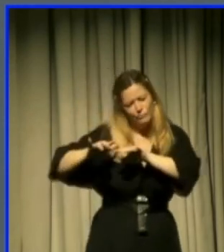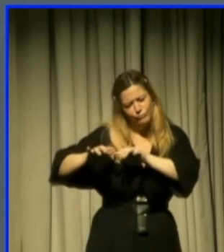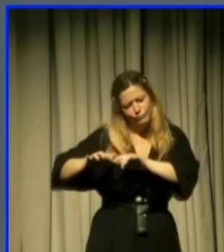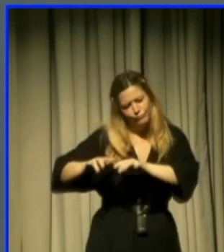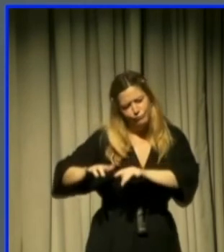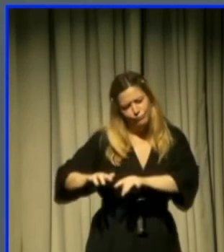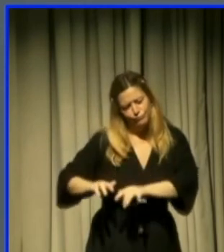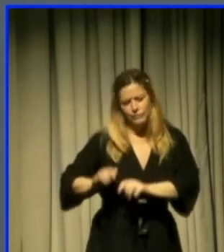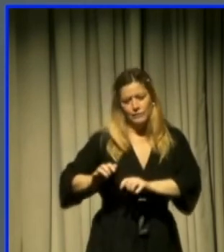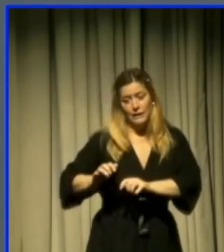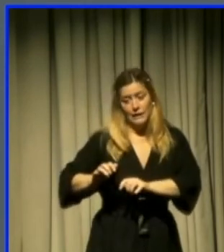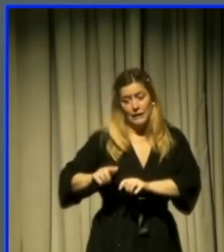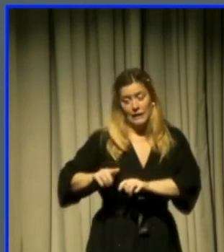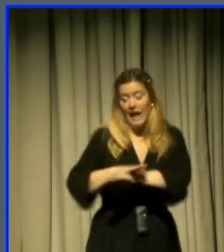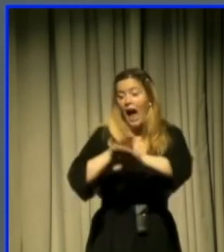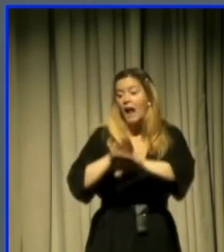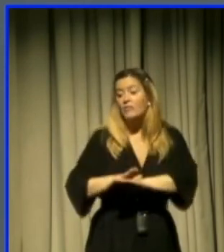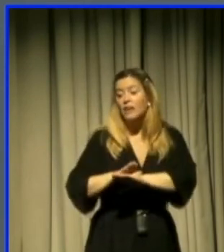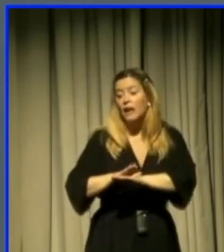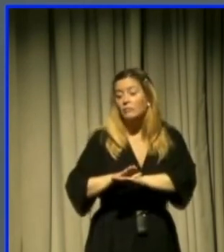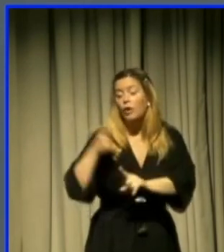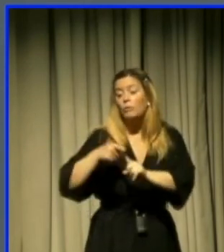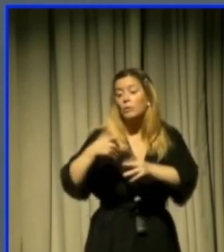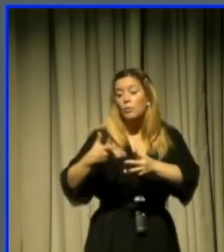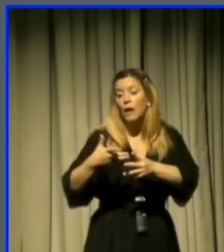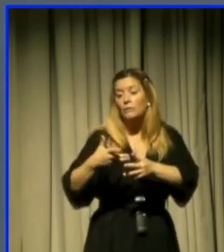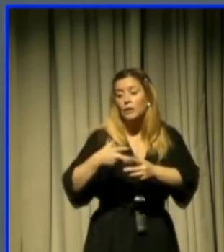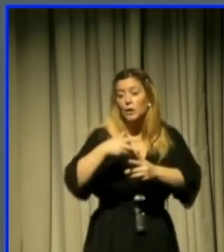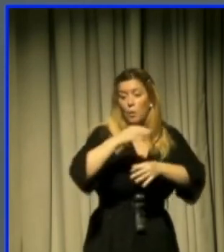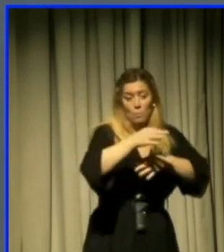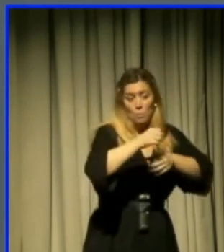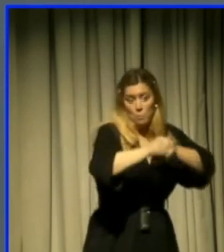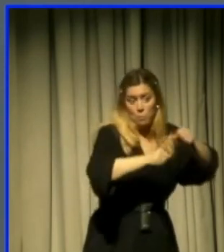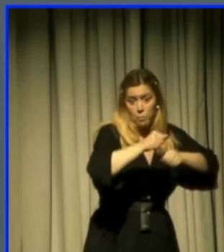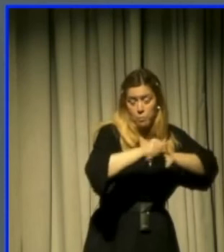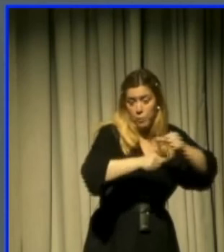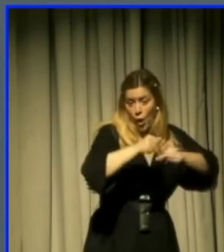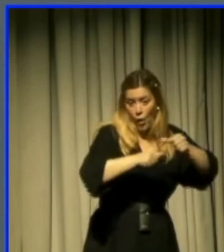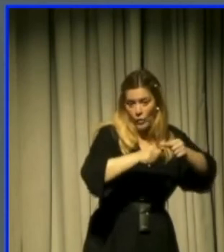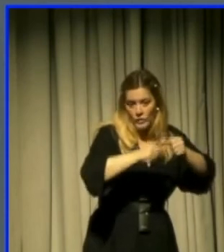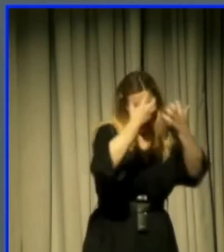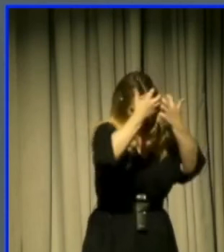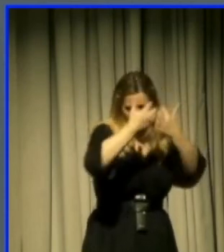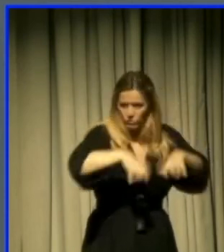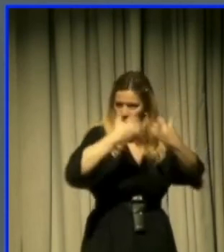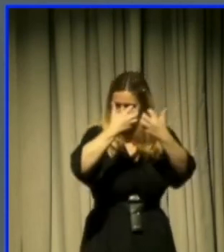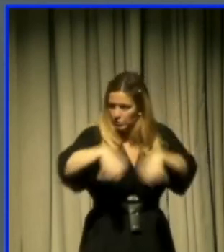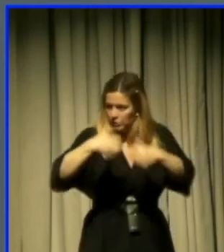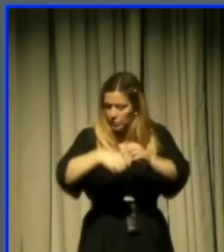the creative process when we write trend reports. So basically, it just provides a number of